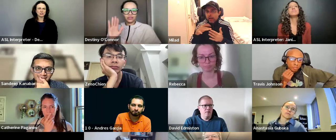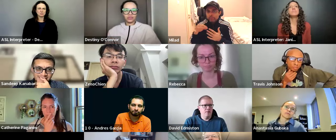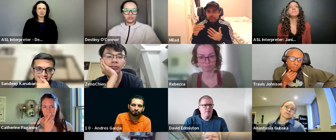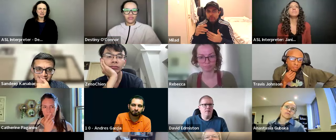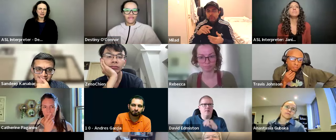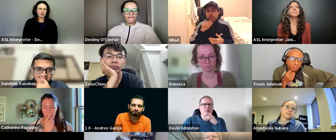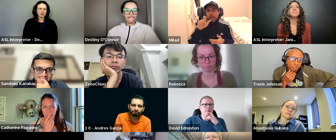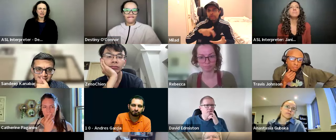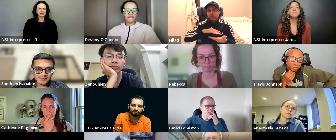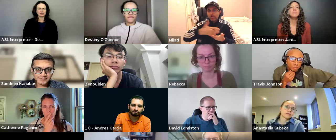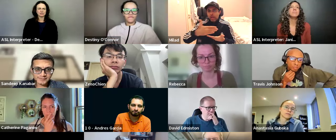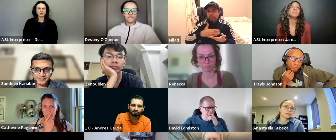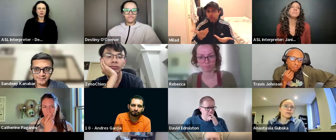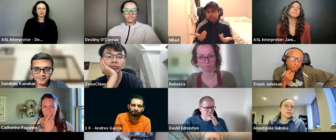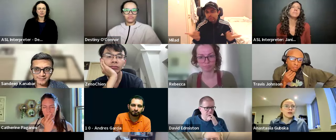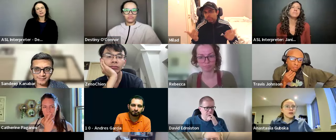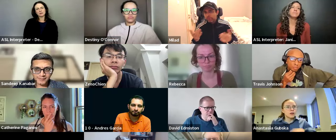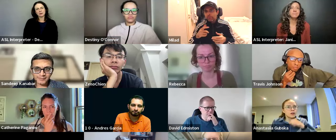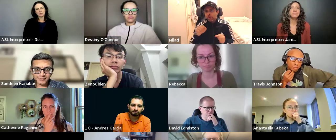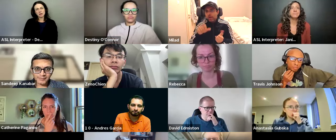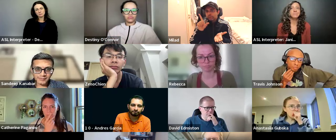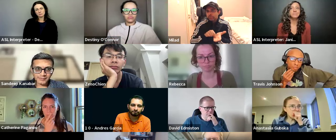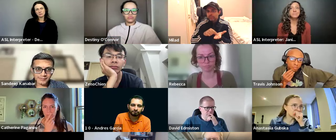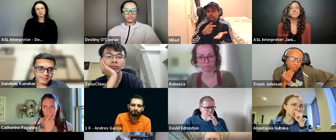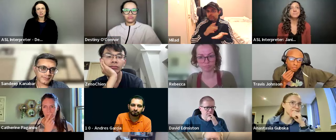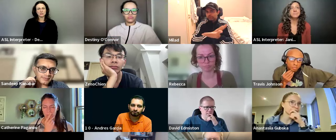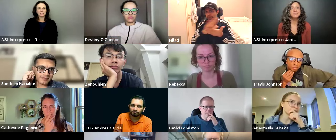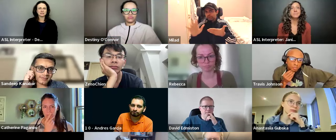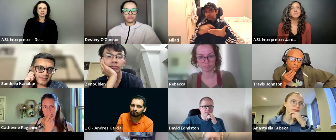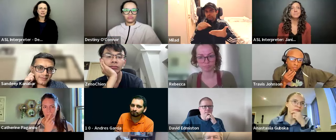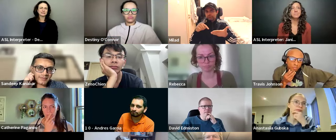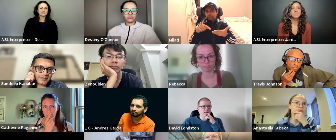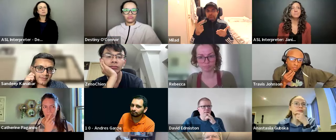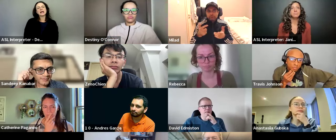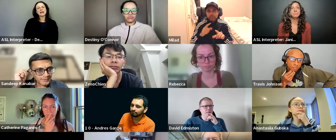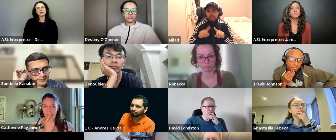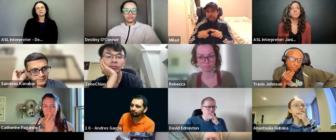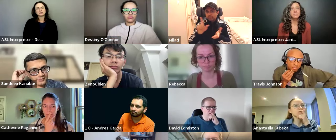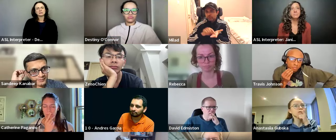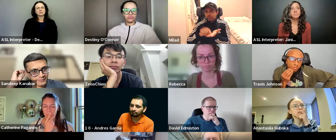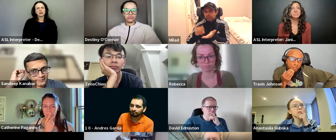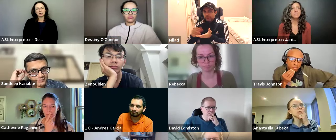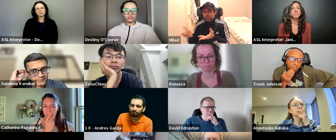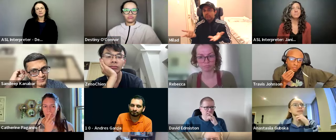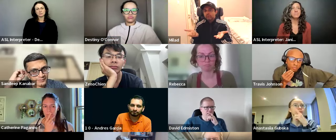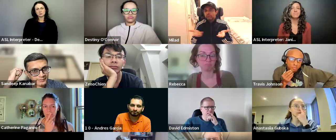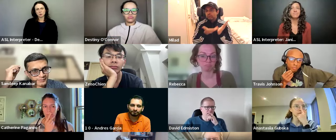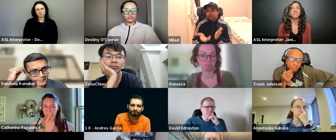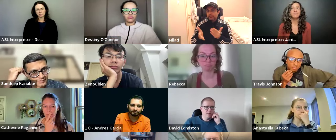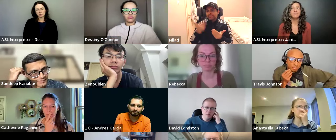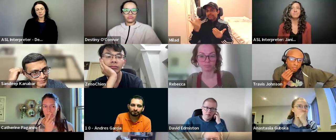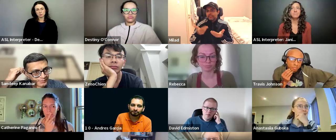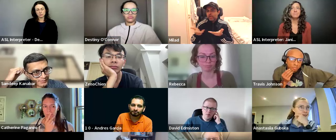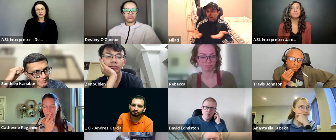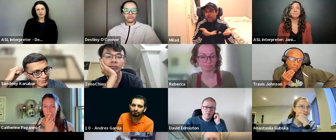that it can just be there and we don't have to depend on the laptop. Maybe just a nice display of some